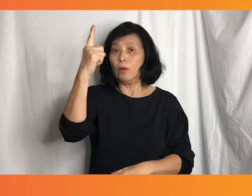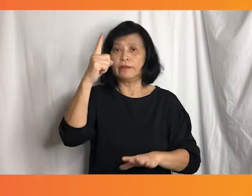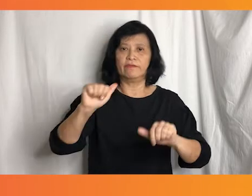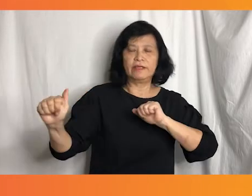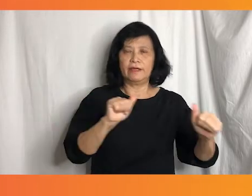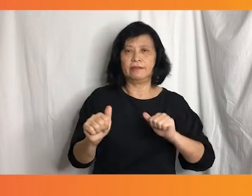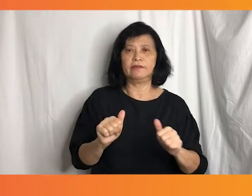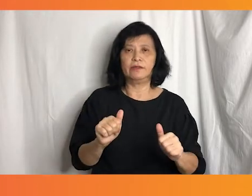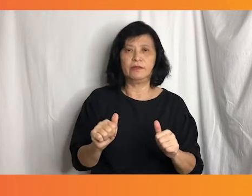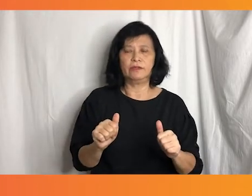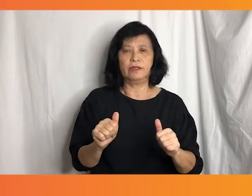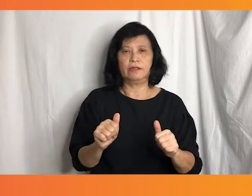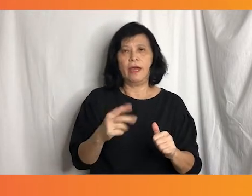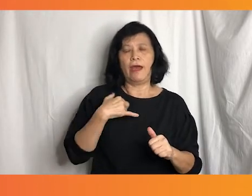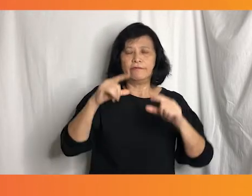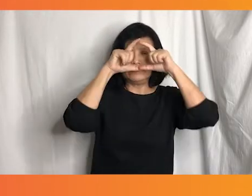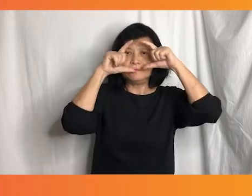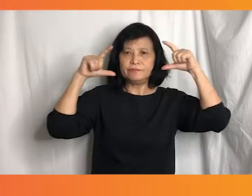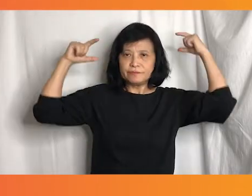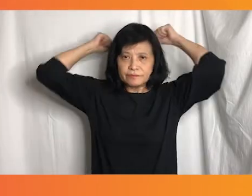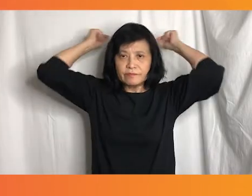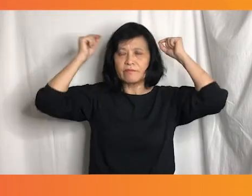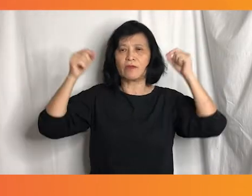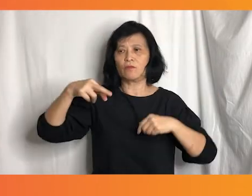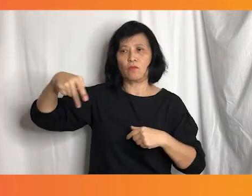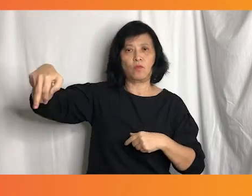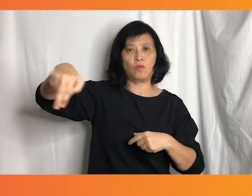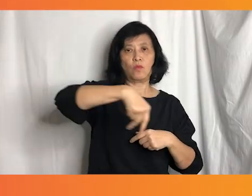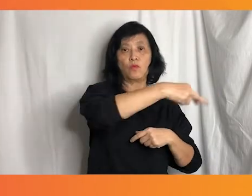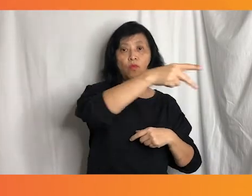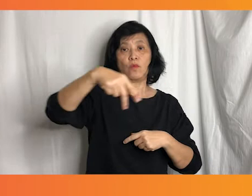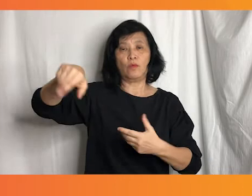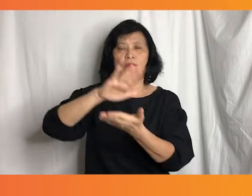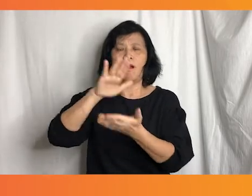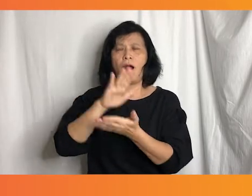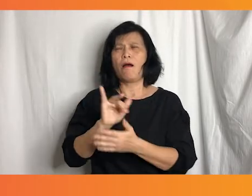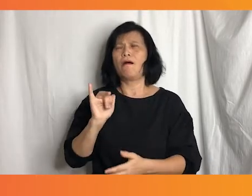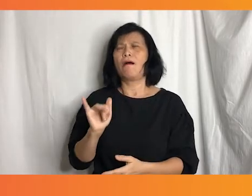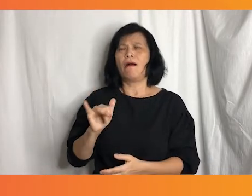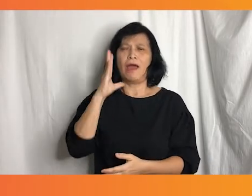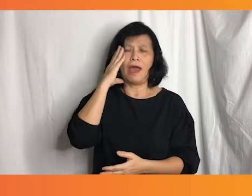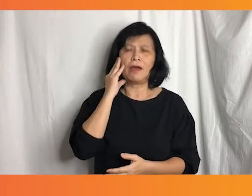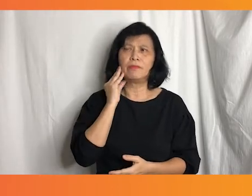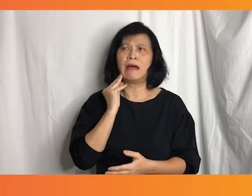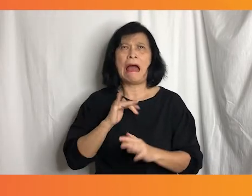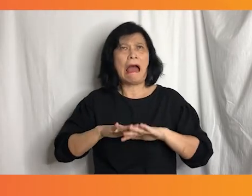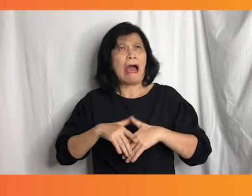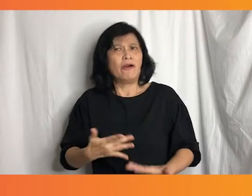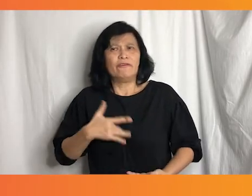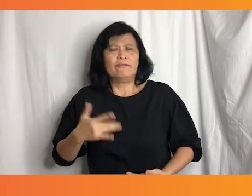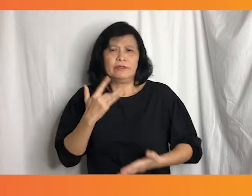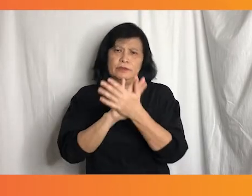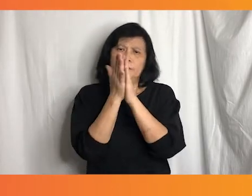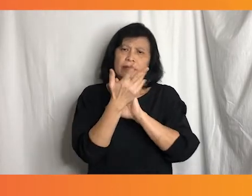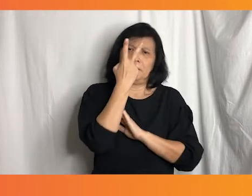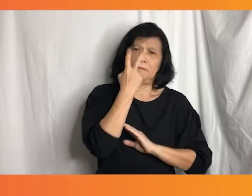of the activity that we had was to have a blindfold. So they were walking around the school, experiencing what is it being like to be